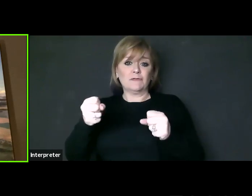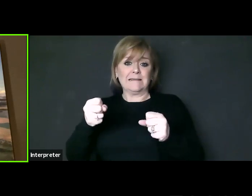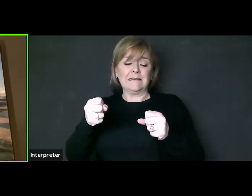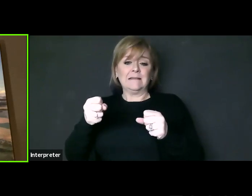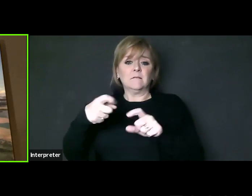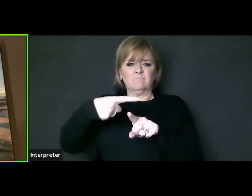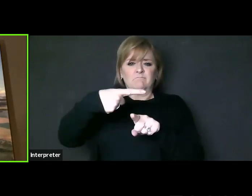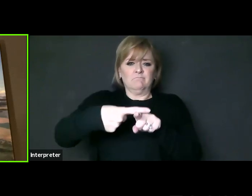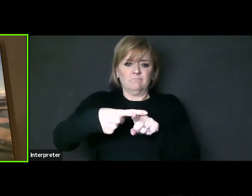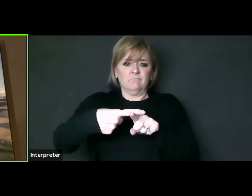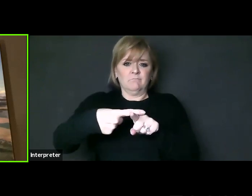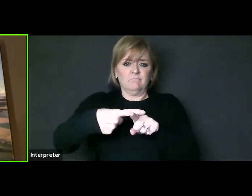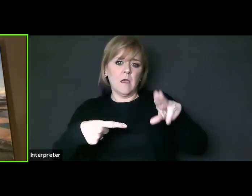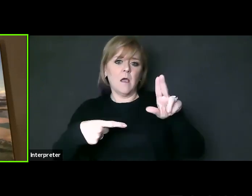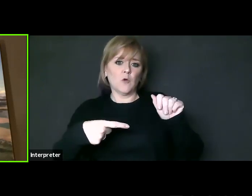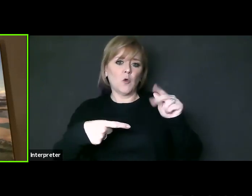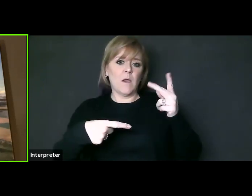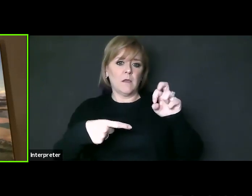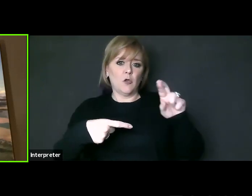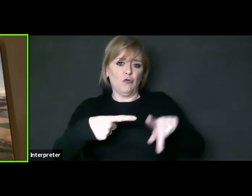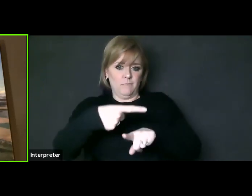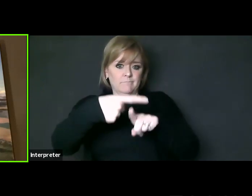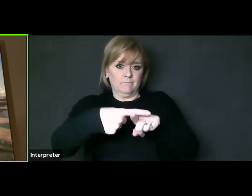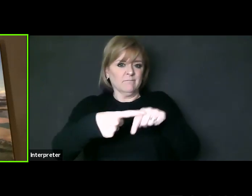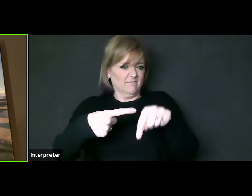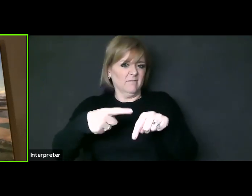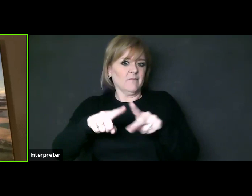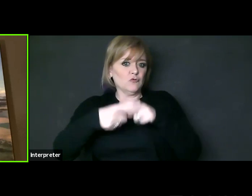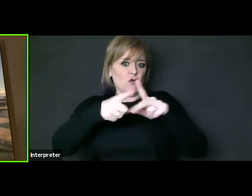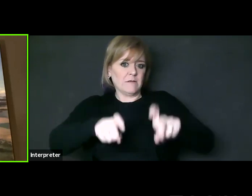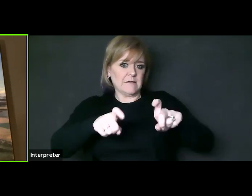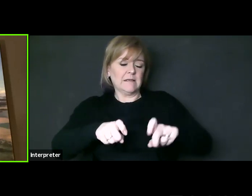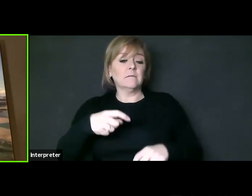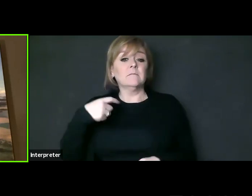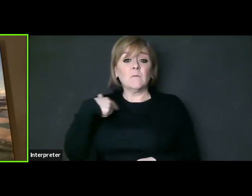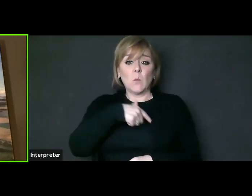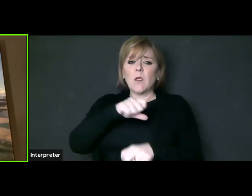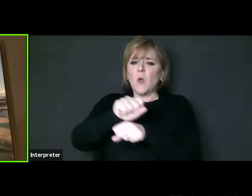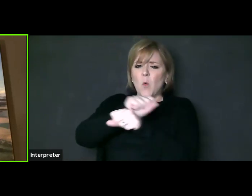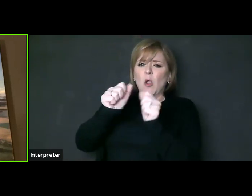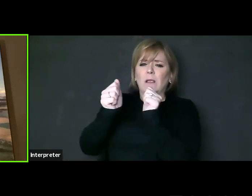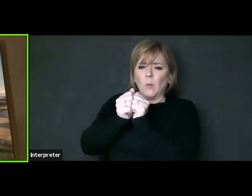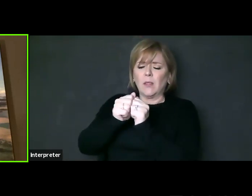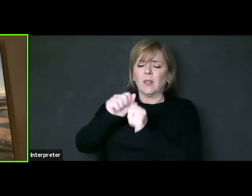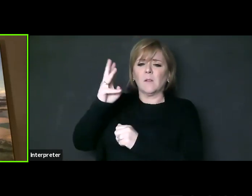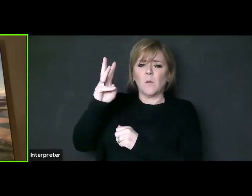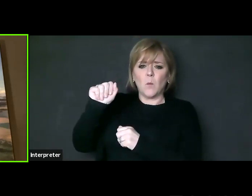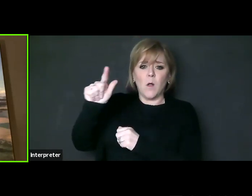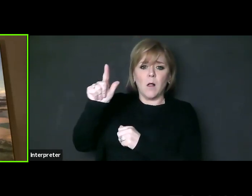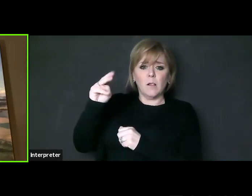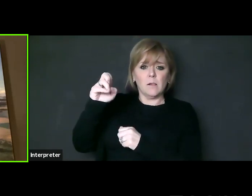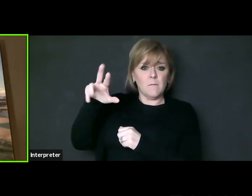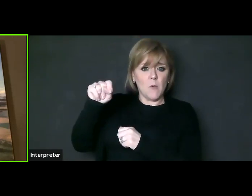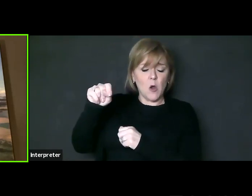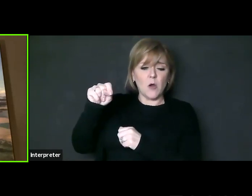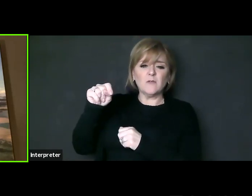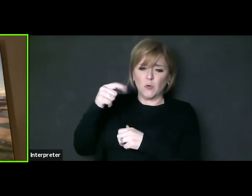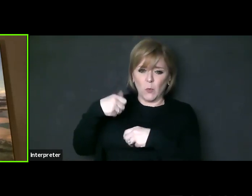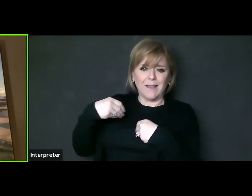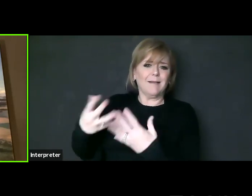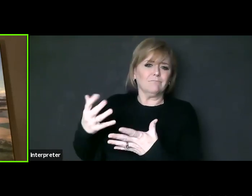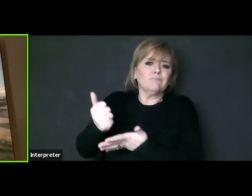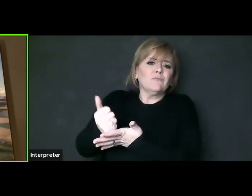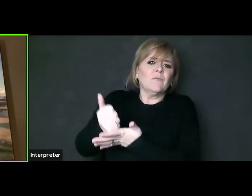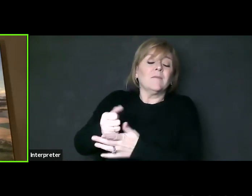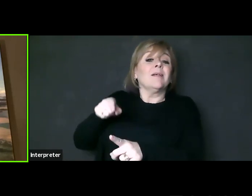with the county and the city, and we're working with Walmart to provide for this. They want